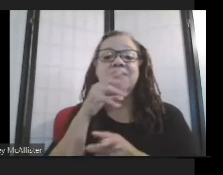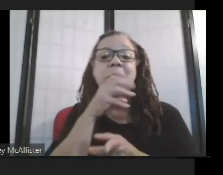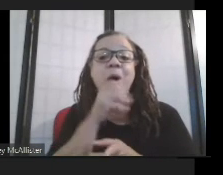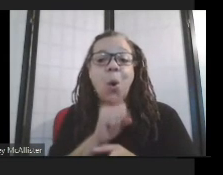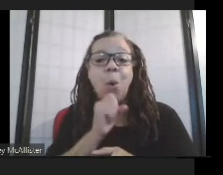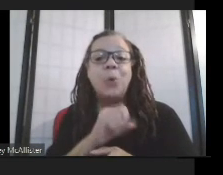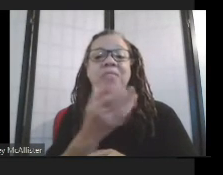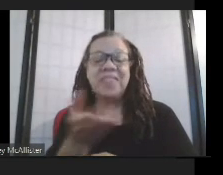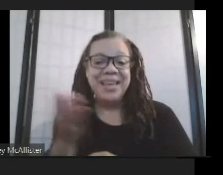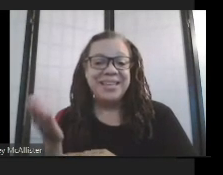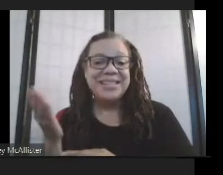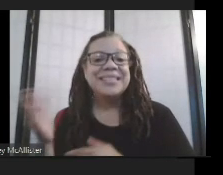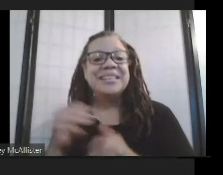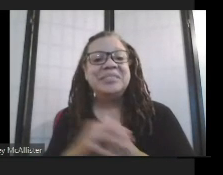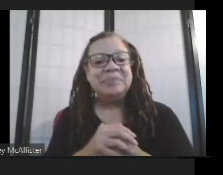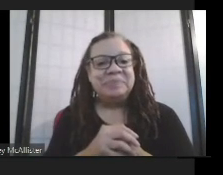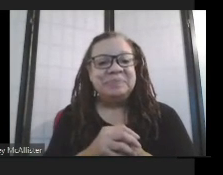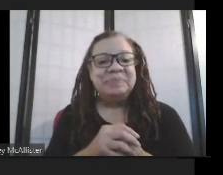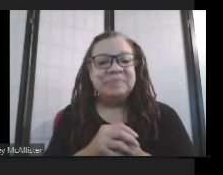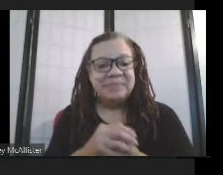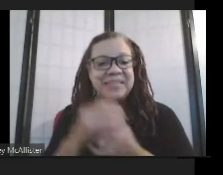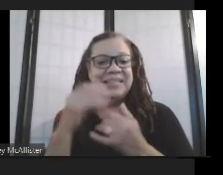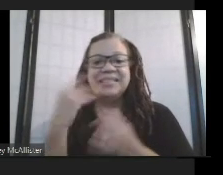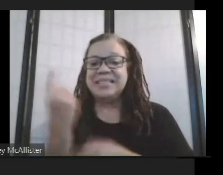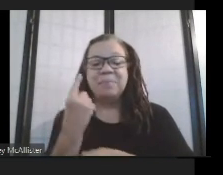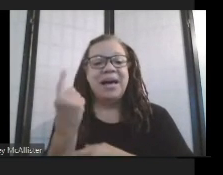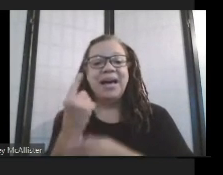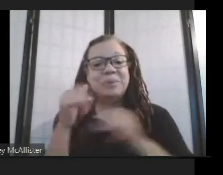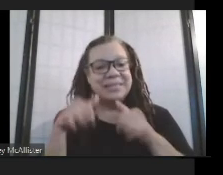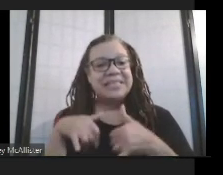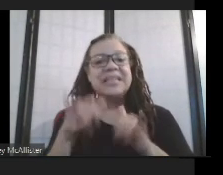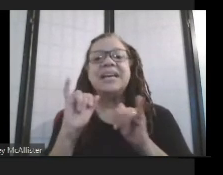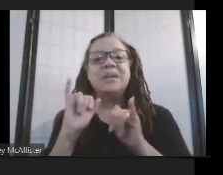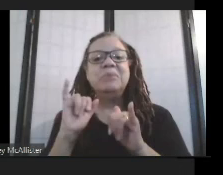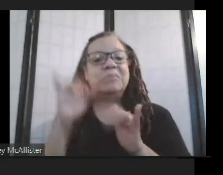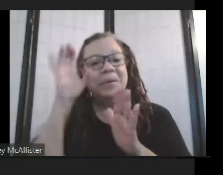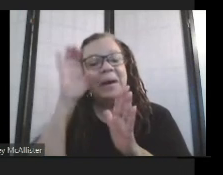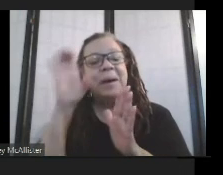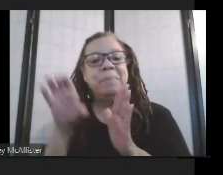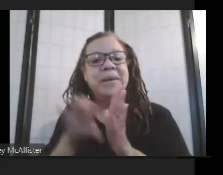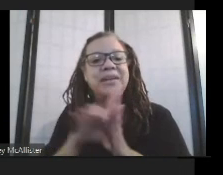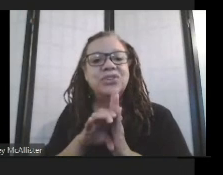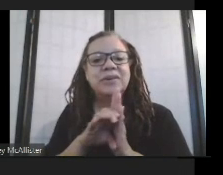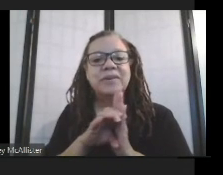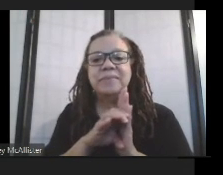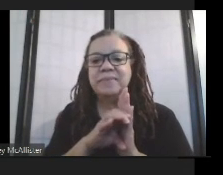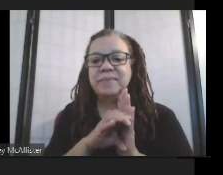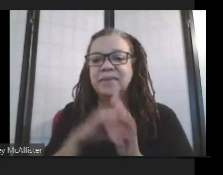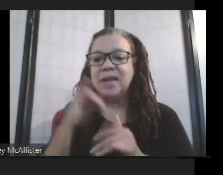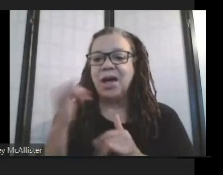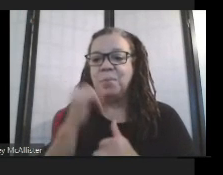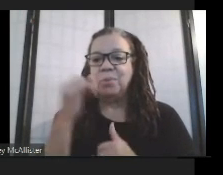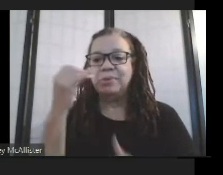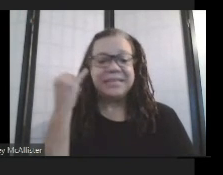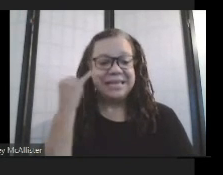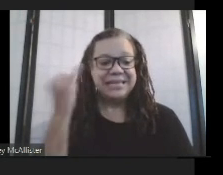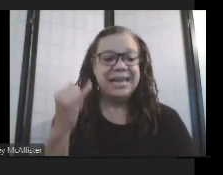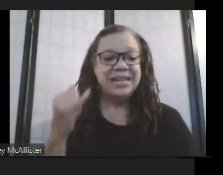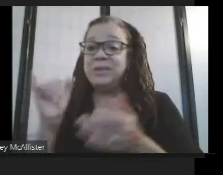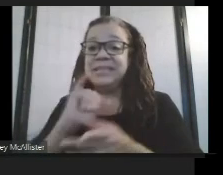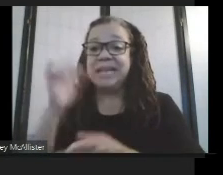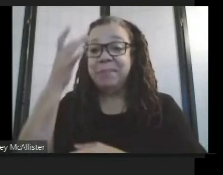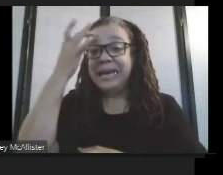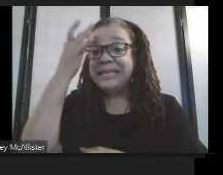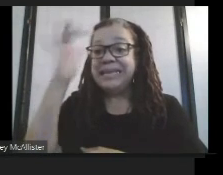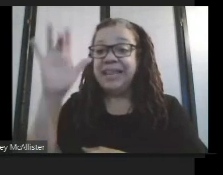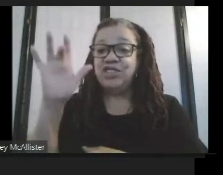found stuff, a little asymmetrical, somehow still portraying, well, almost an intelligence.